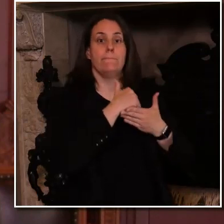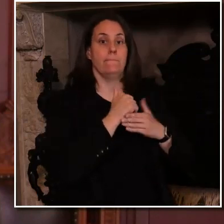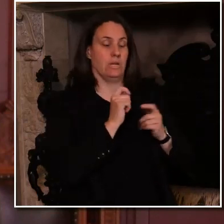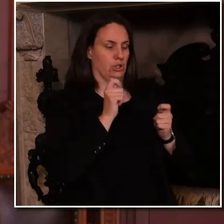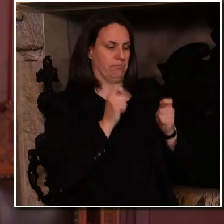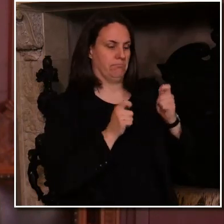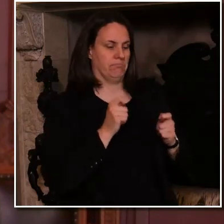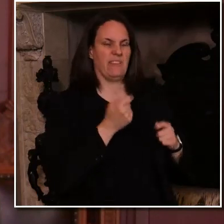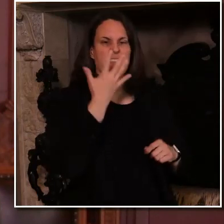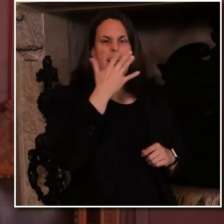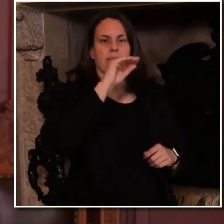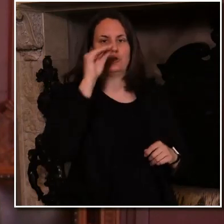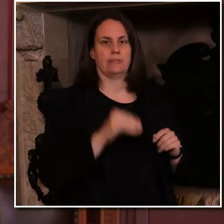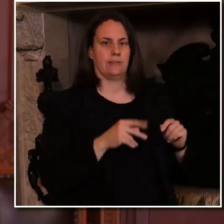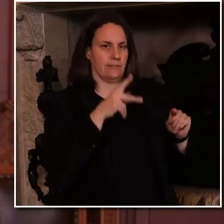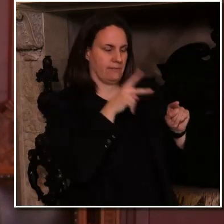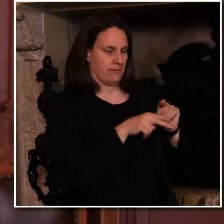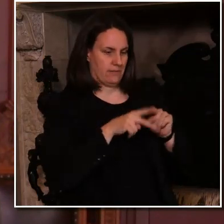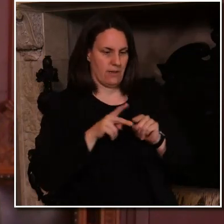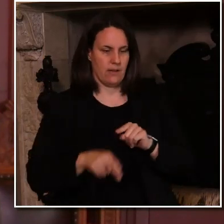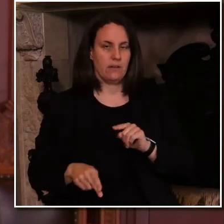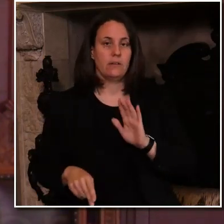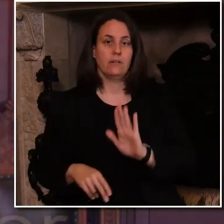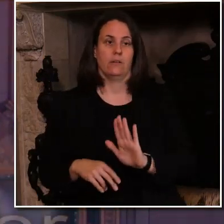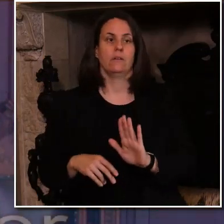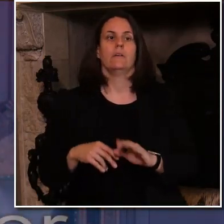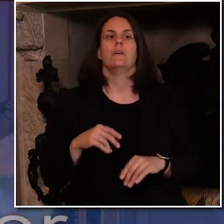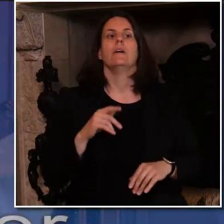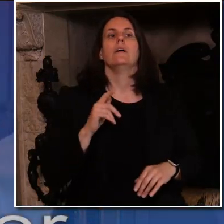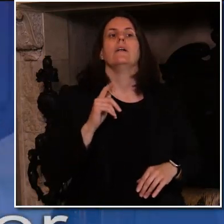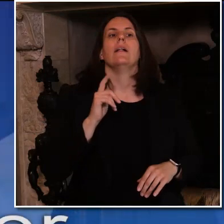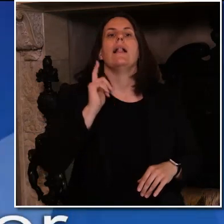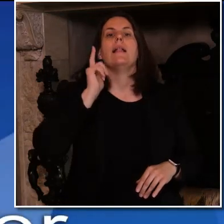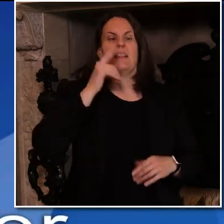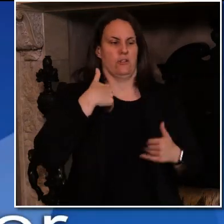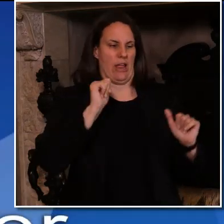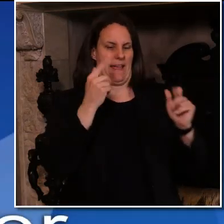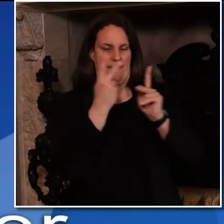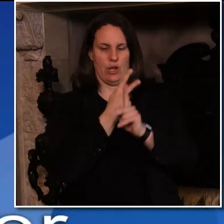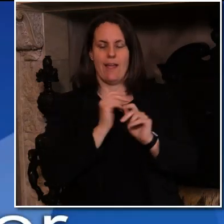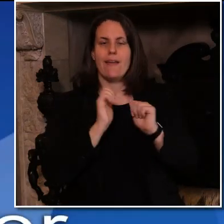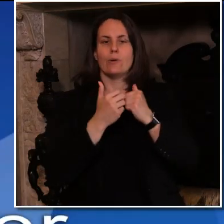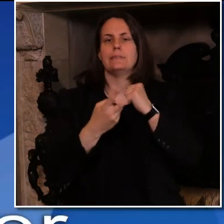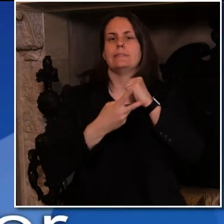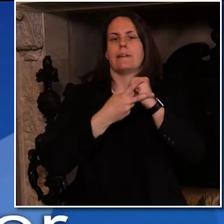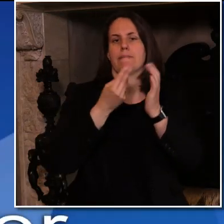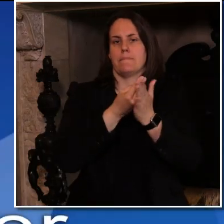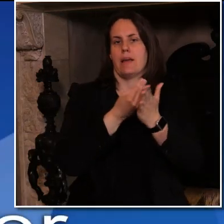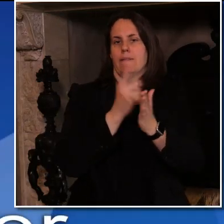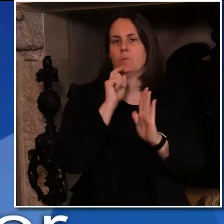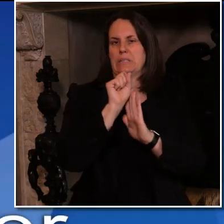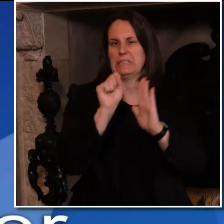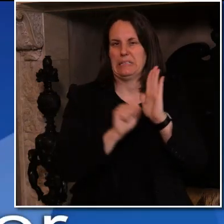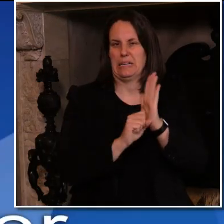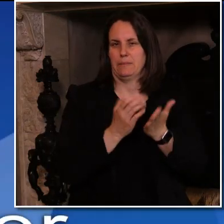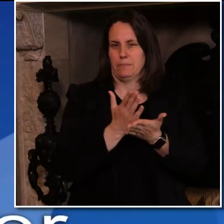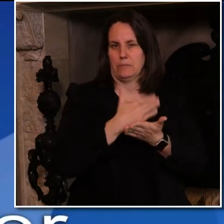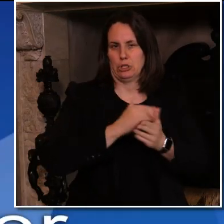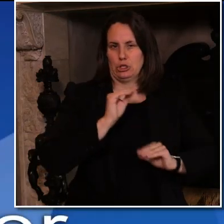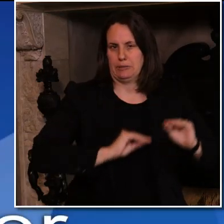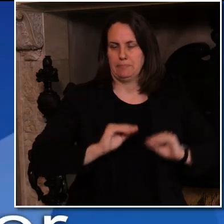and the revenues that are there. Thank you, Stephanie. Now to Jeremy Janine from Urban Milwaukee.